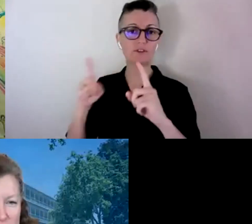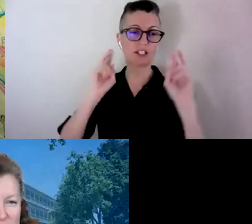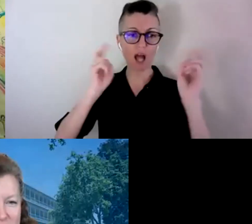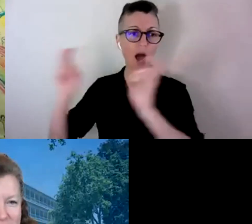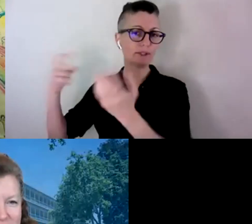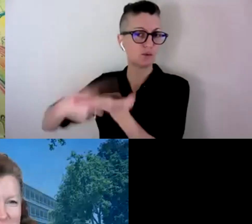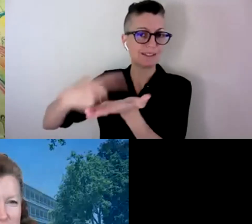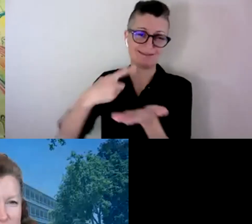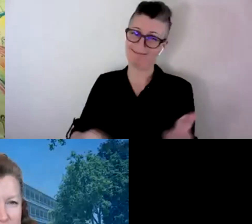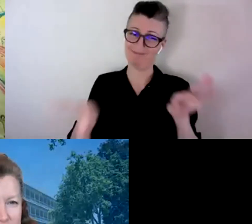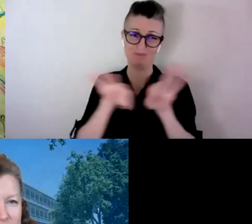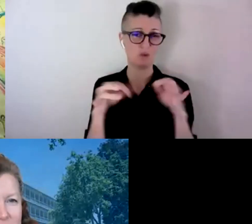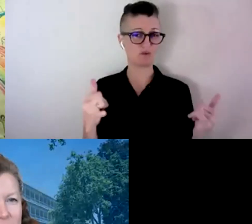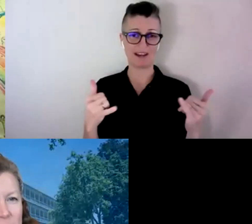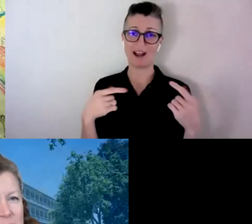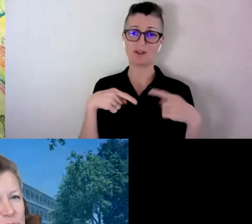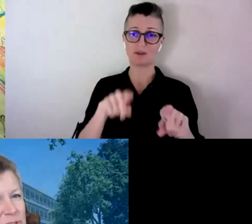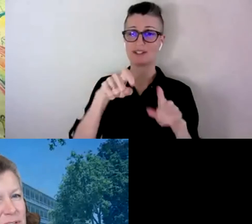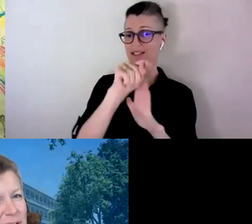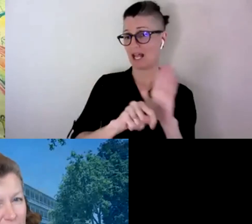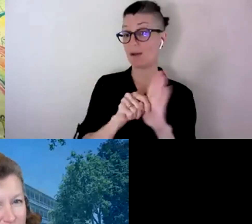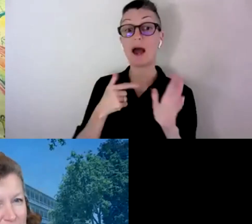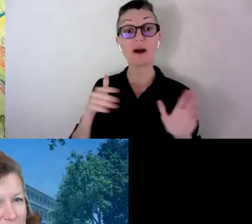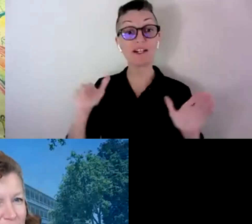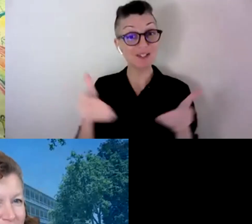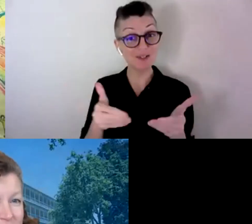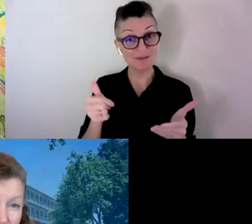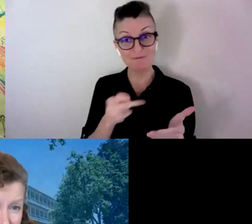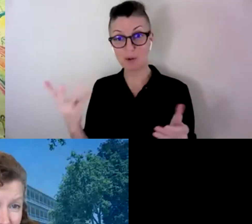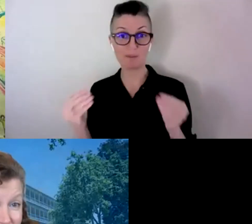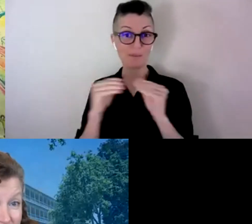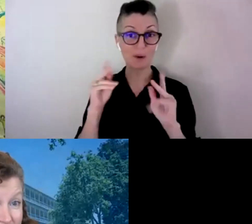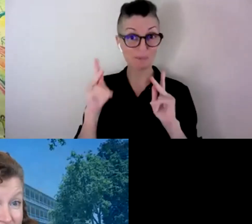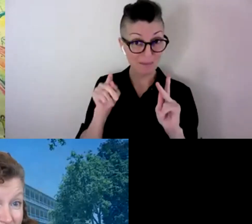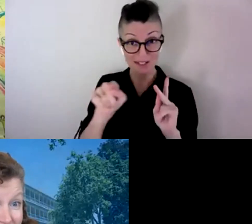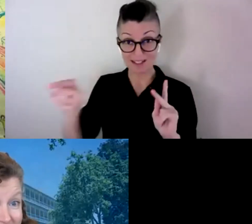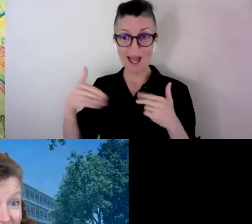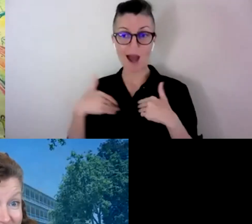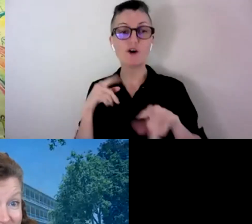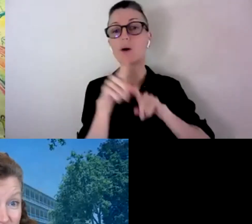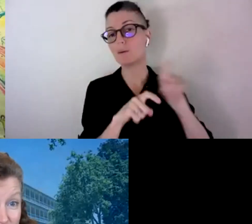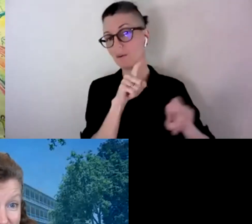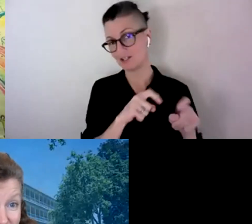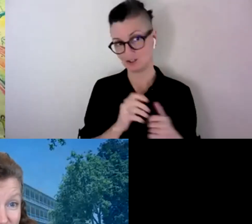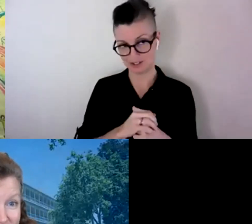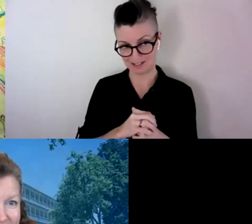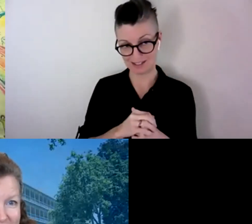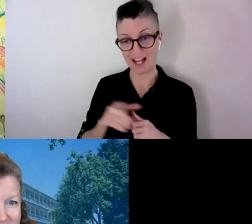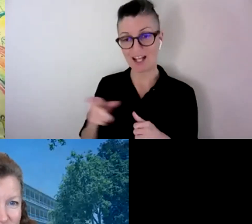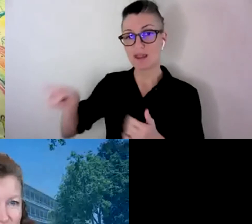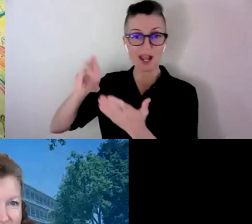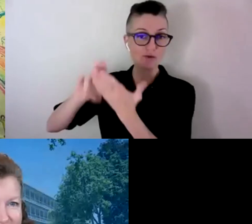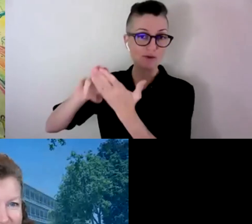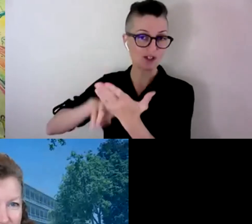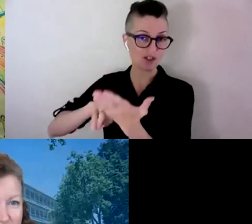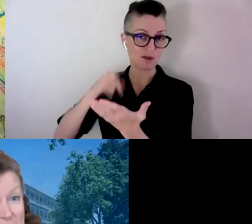particularly important at this time. I want to introduce a couple of people. We had some questions that people submitted as they were registering. And